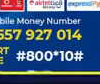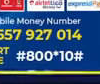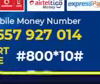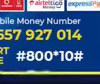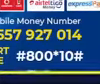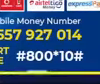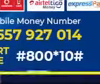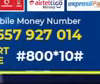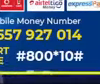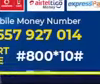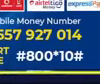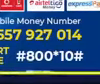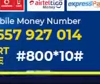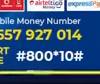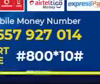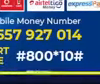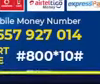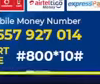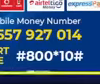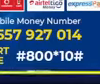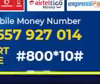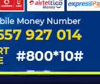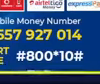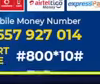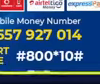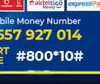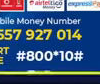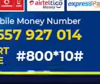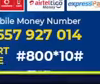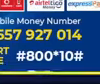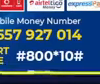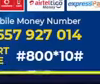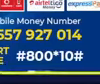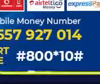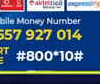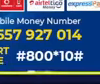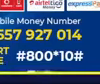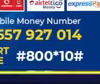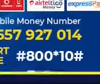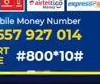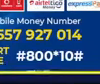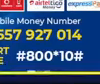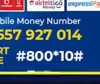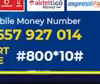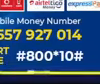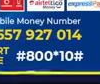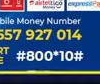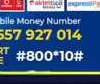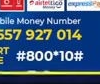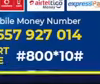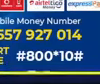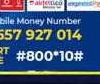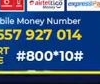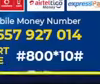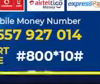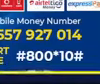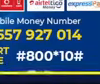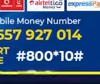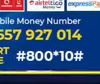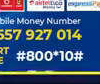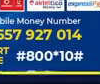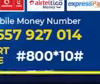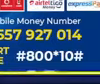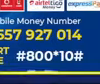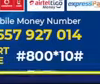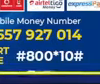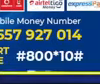thereabout that is remaining to wrap up this year 2023, may every day after tonight be a day of miracles